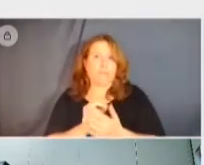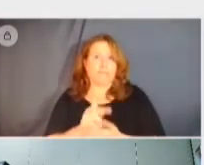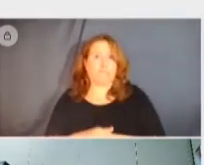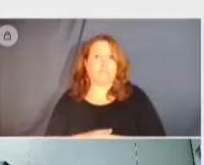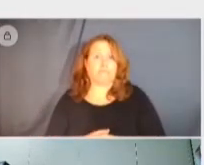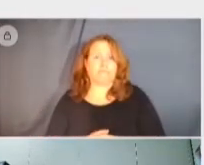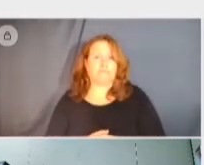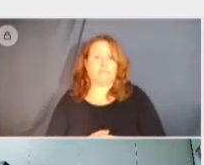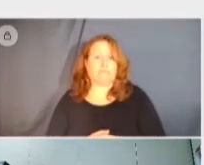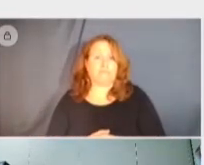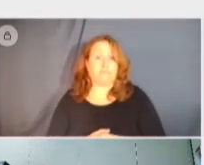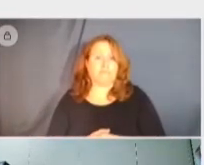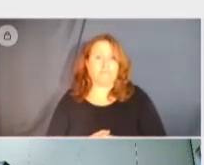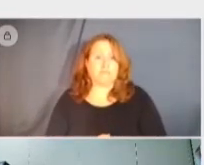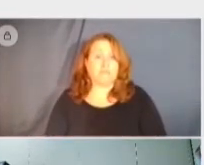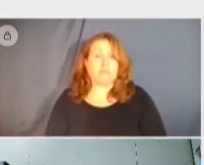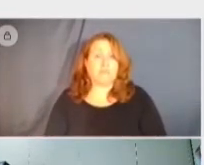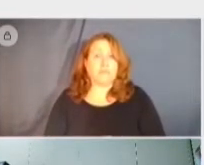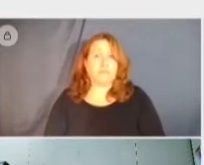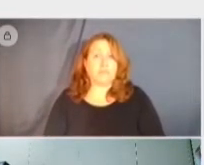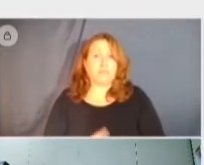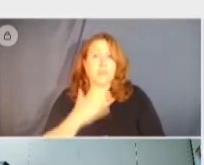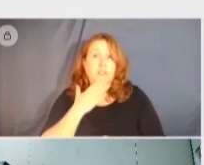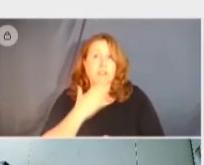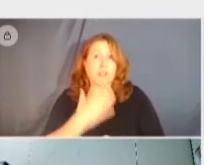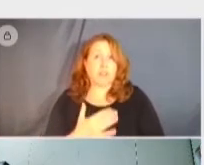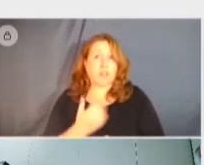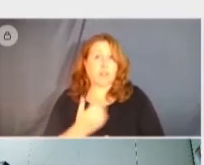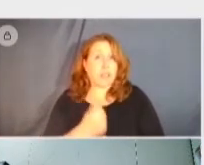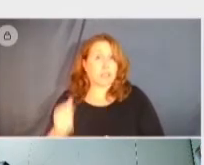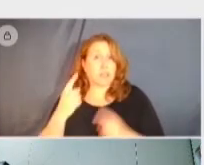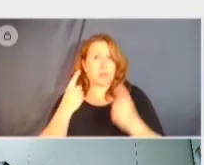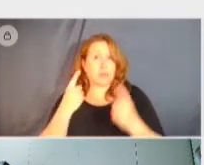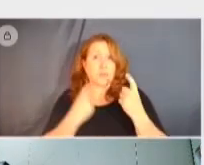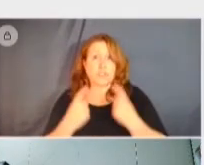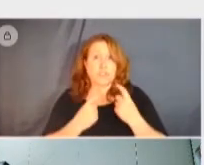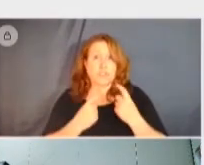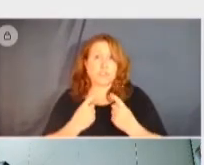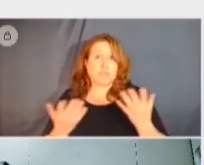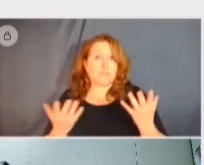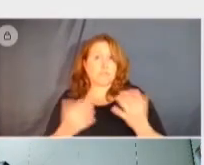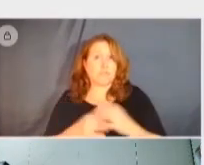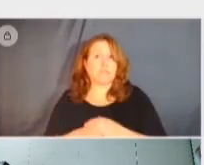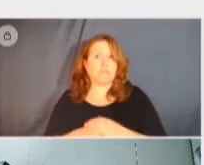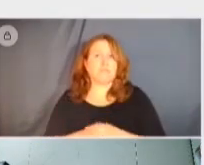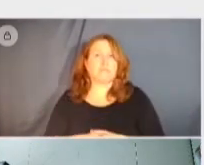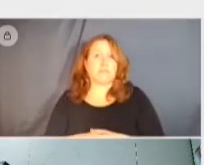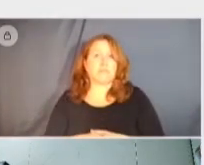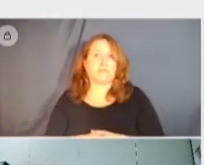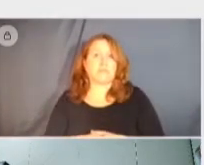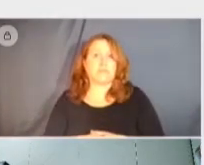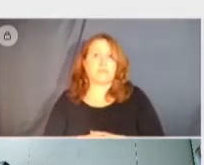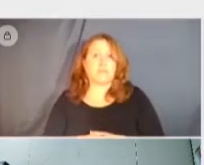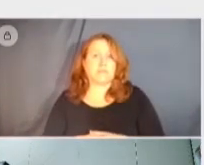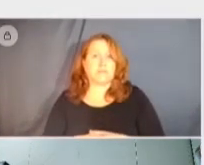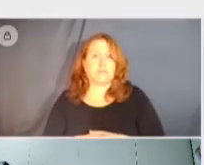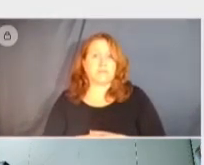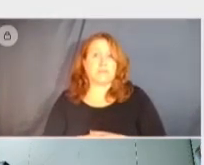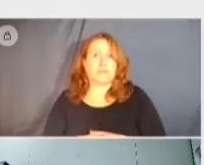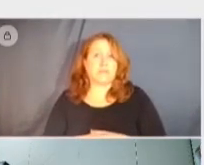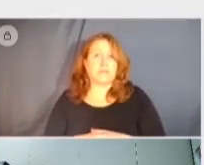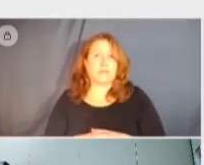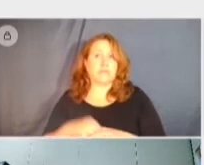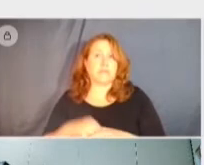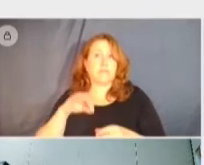Okay, thank you. Are there any questions or further discussion? So I'll call for a vote. Those in favor